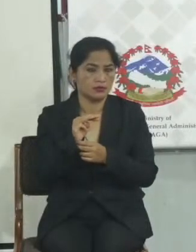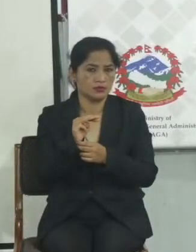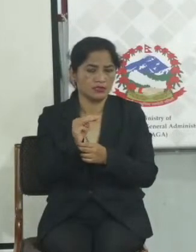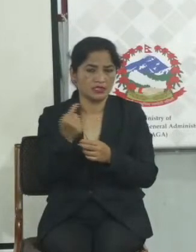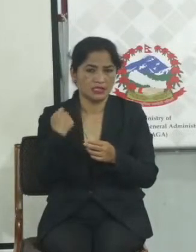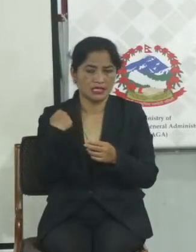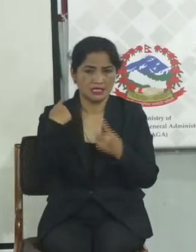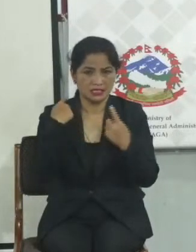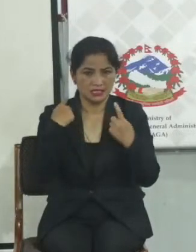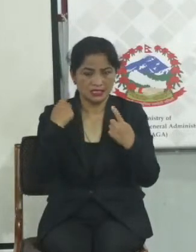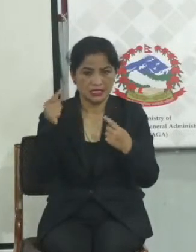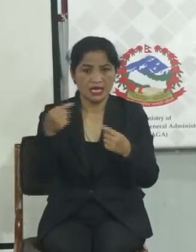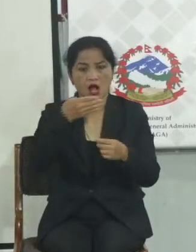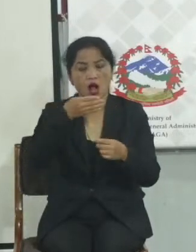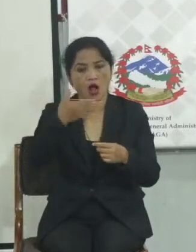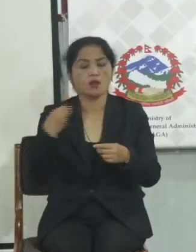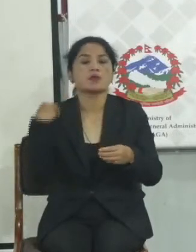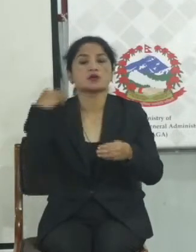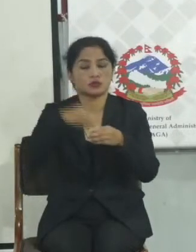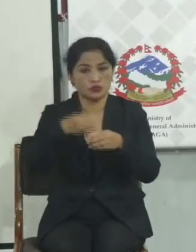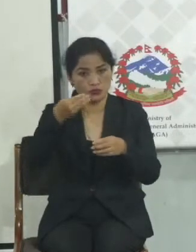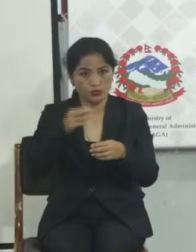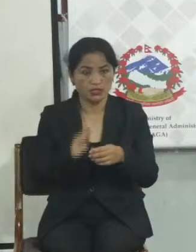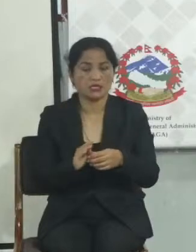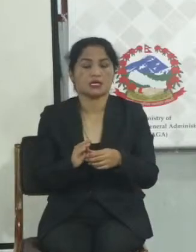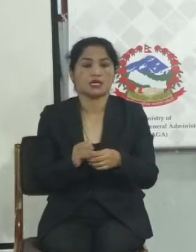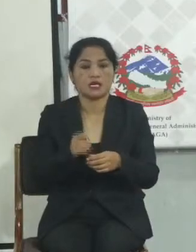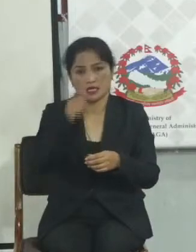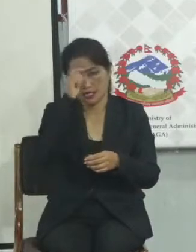physically participating participants,